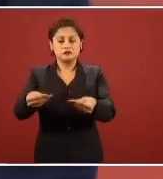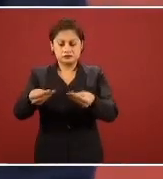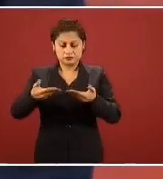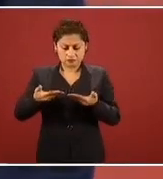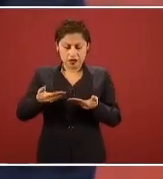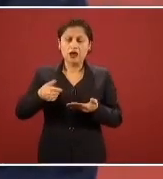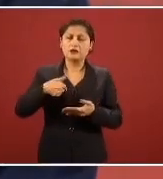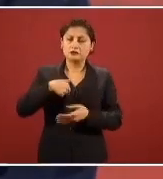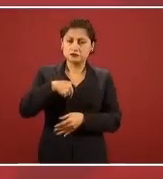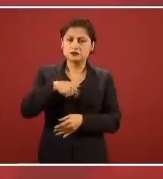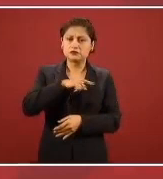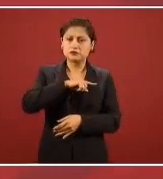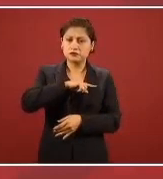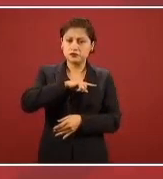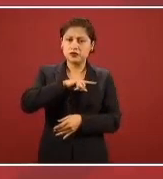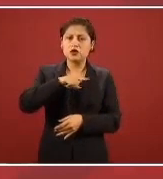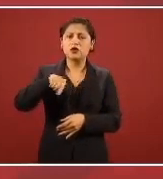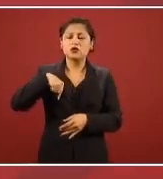Pero